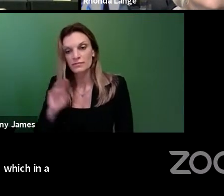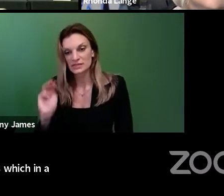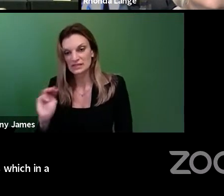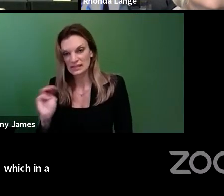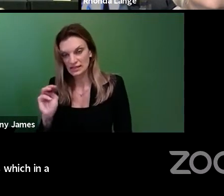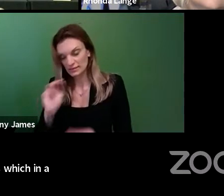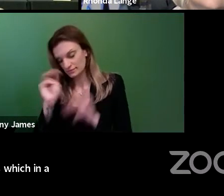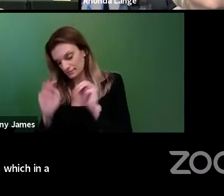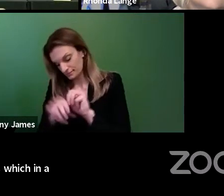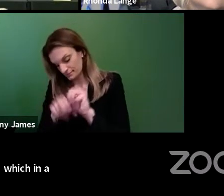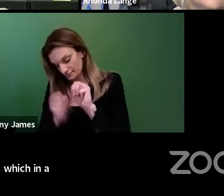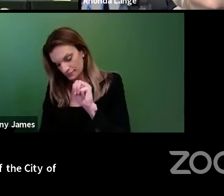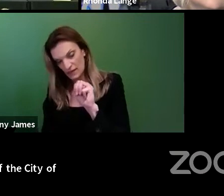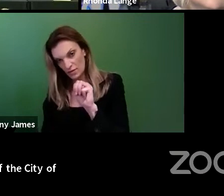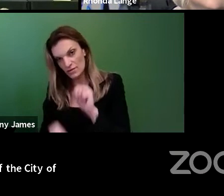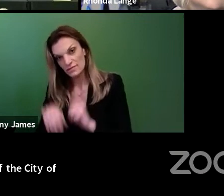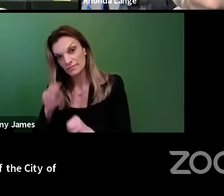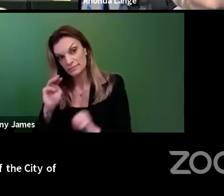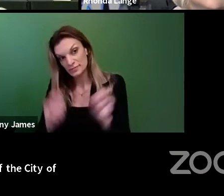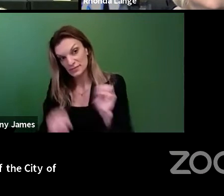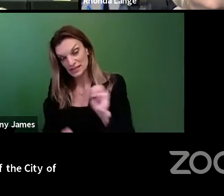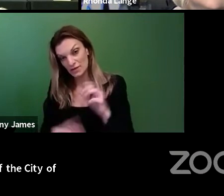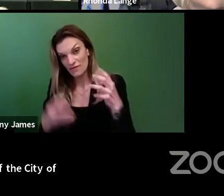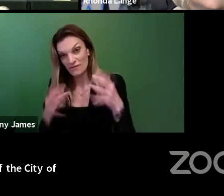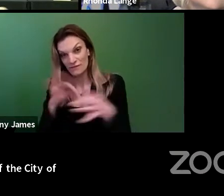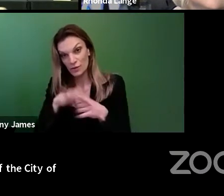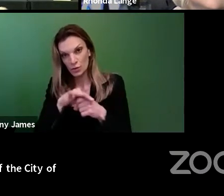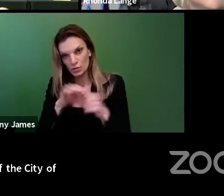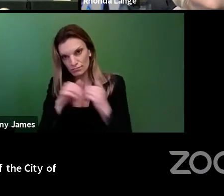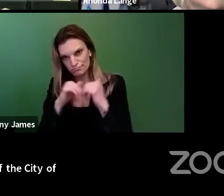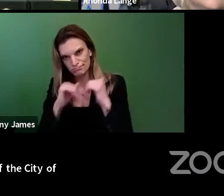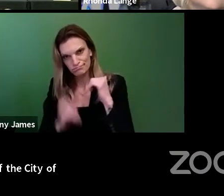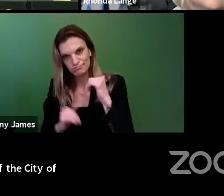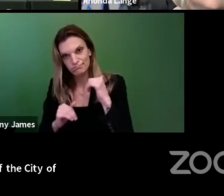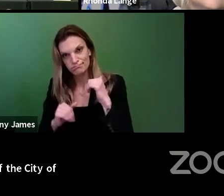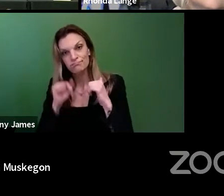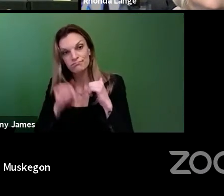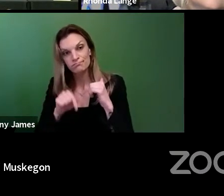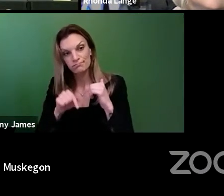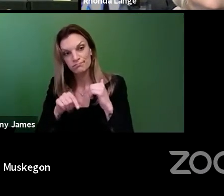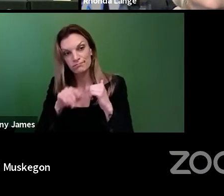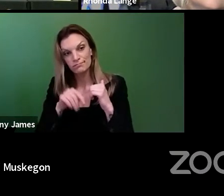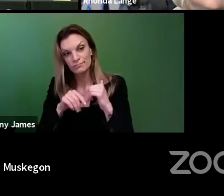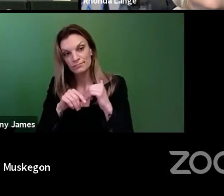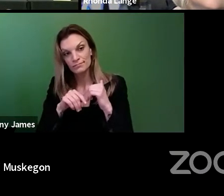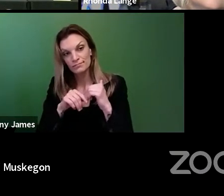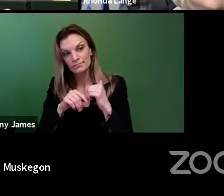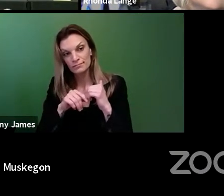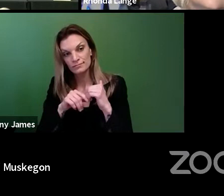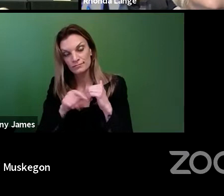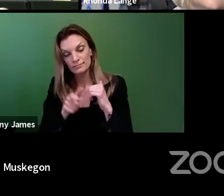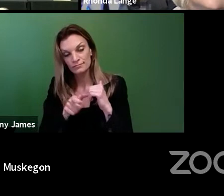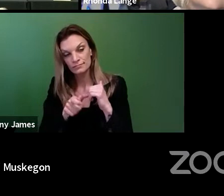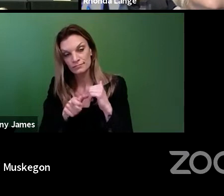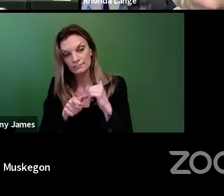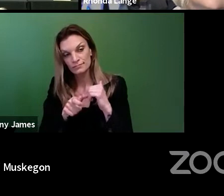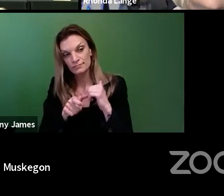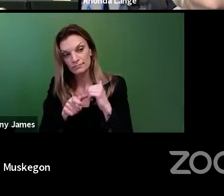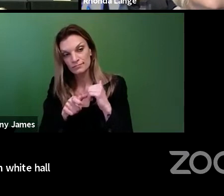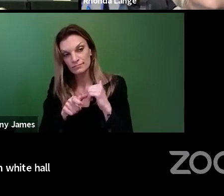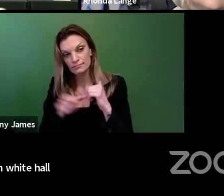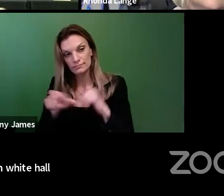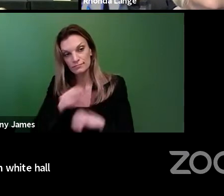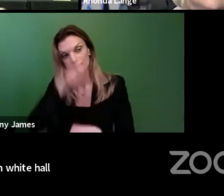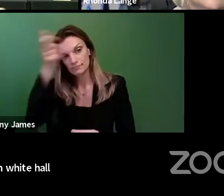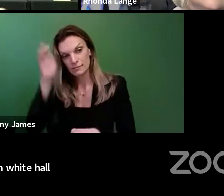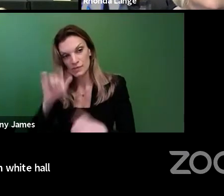and city of Muskegon votes separately from Whitehall, Montague, and Norton Shores, which are